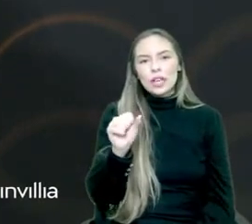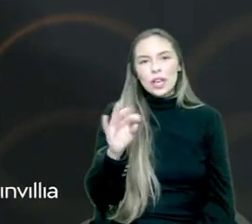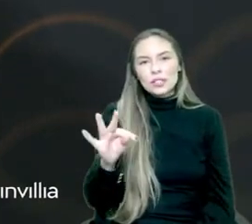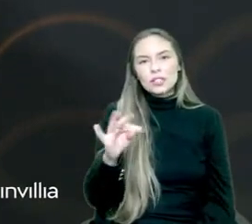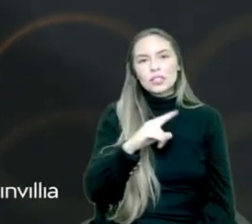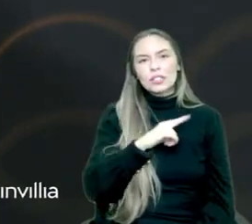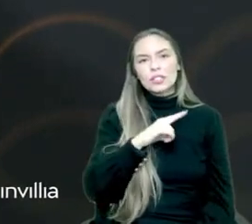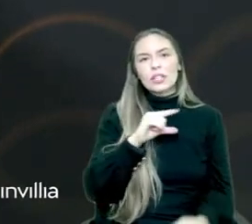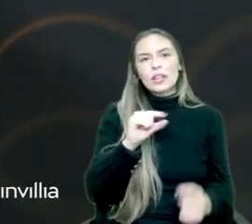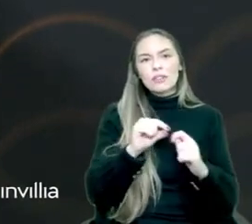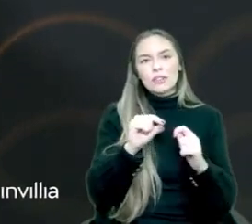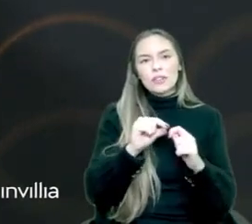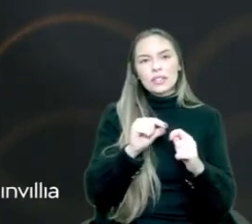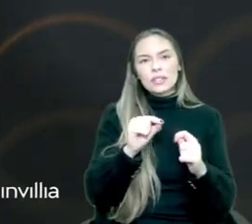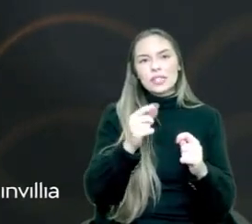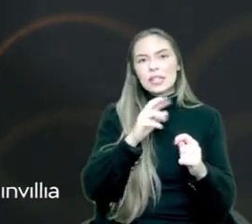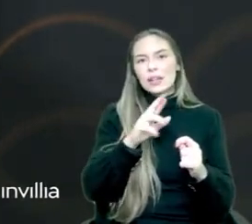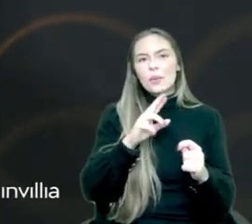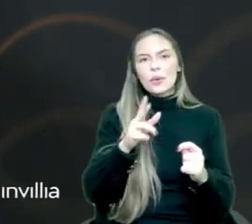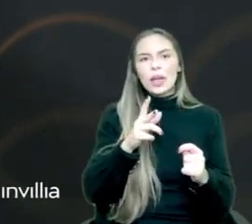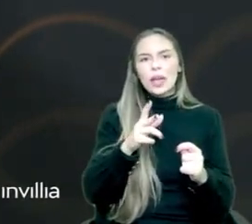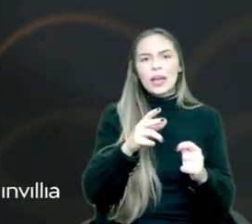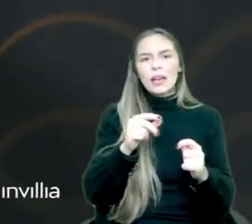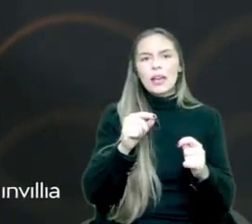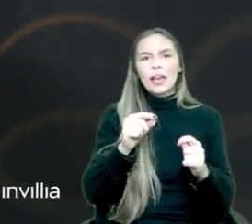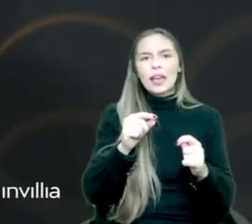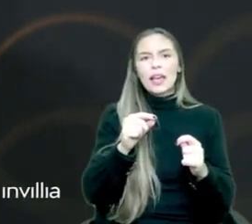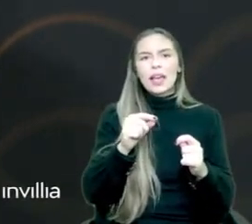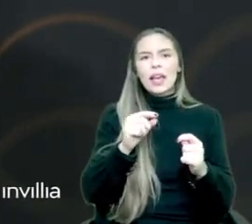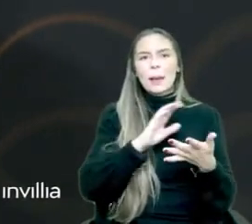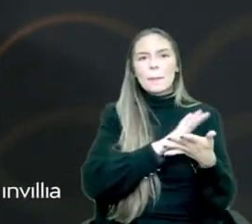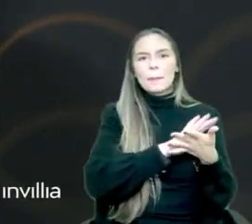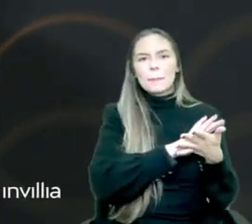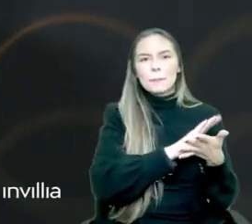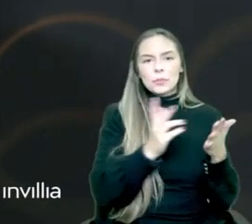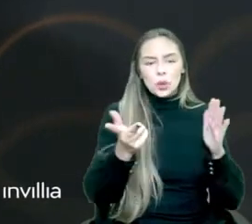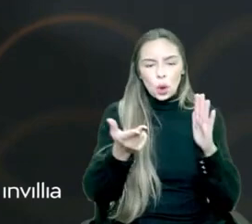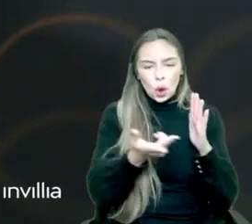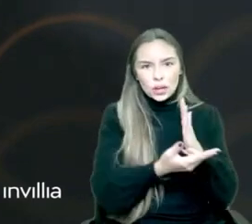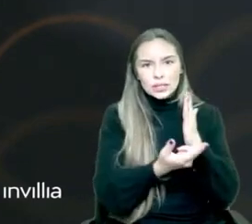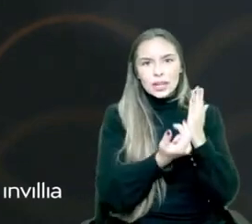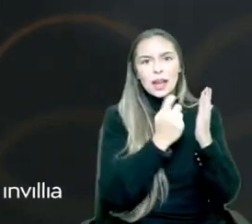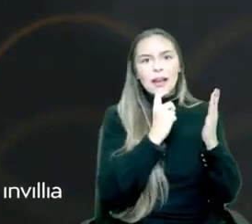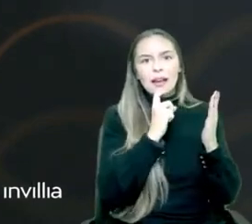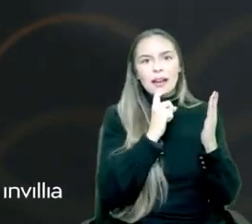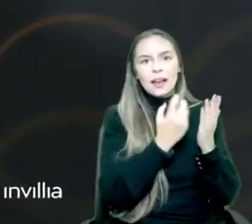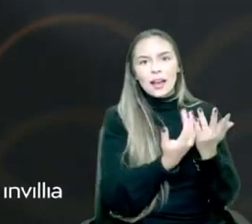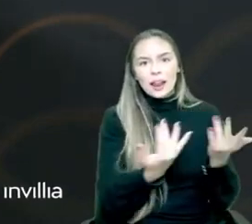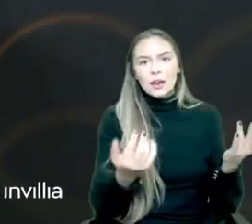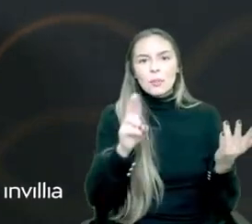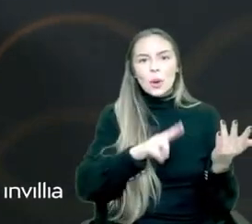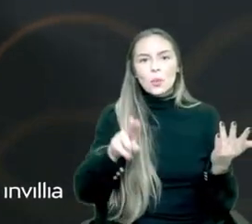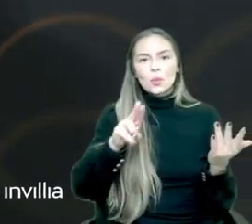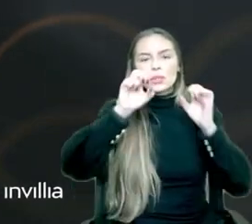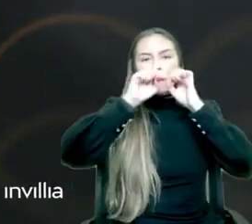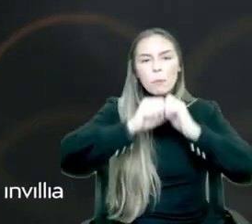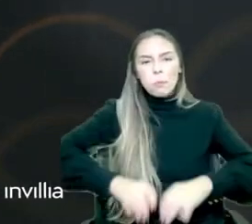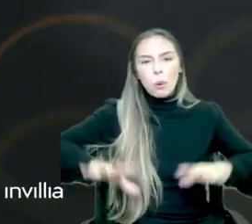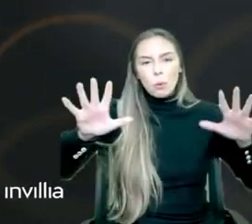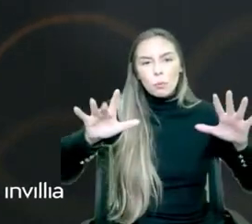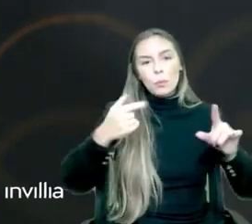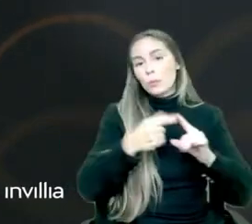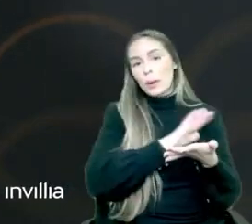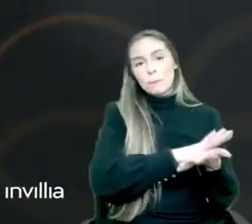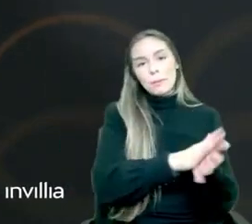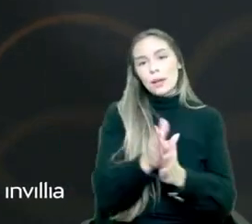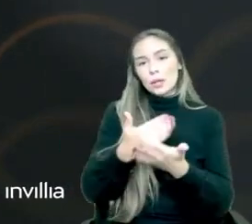bazooka. The grass will be gone, but so will other things. You don't want that. You need to use the right